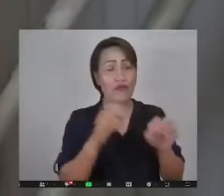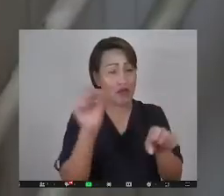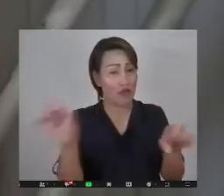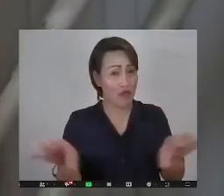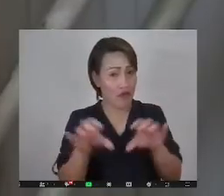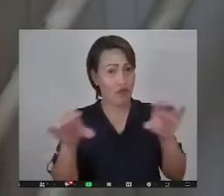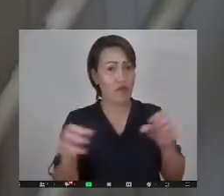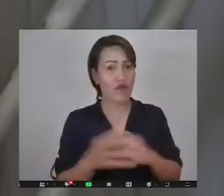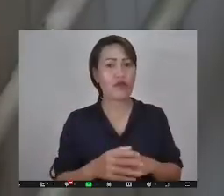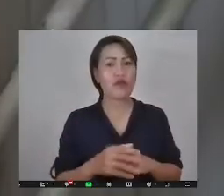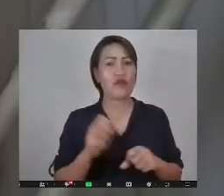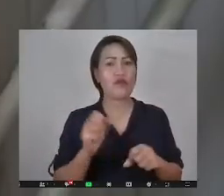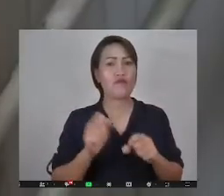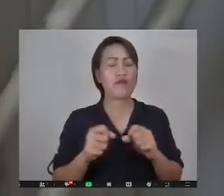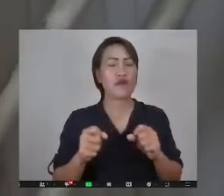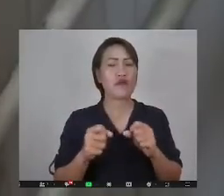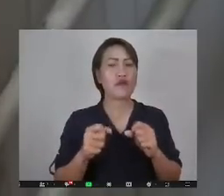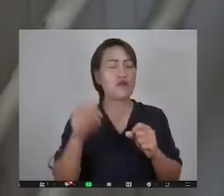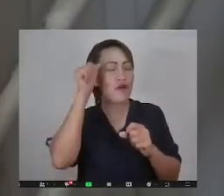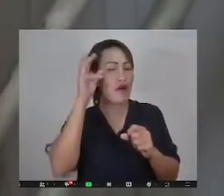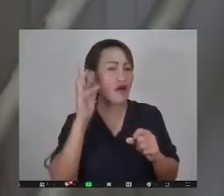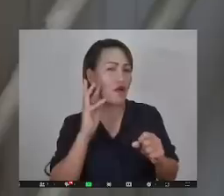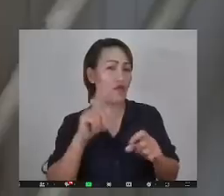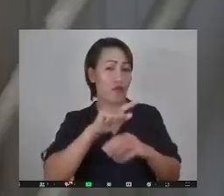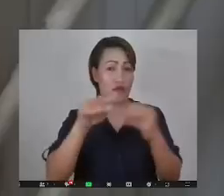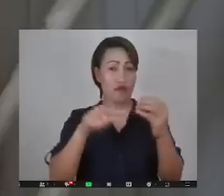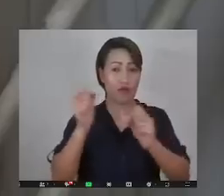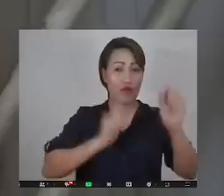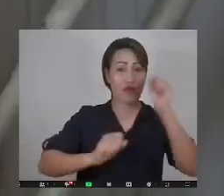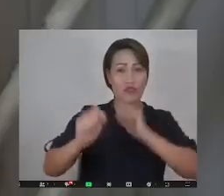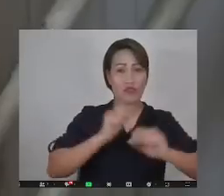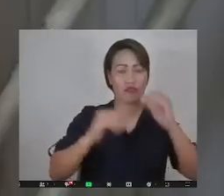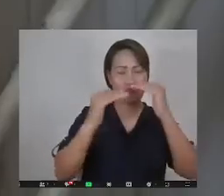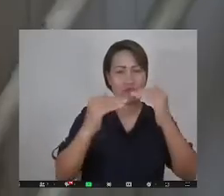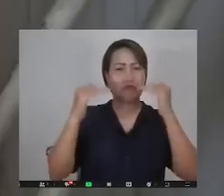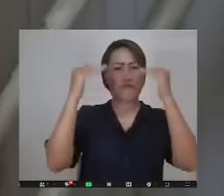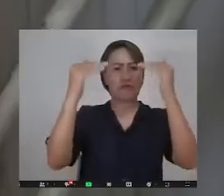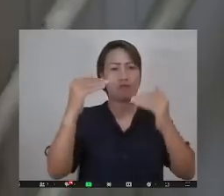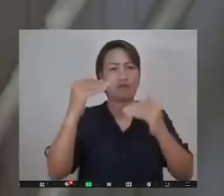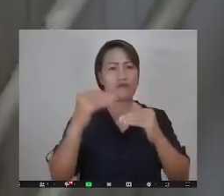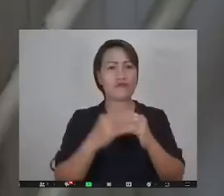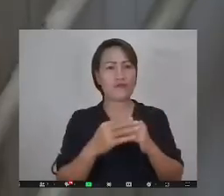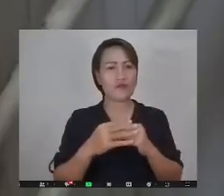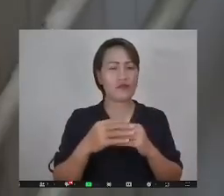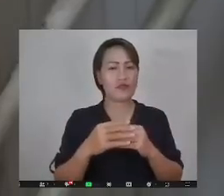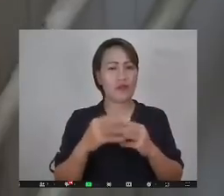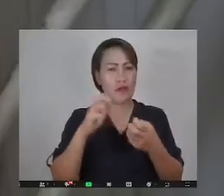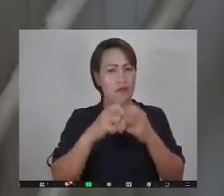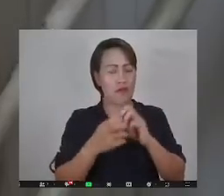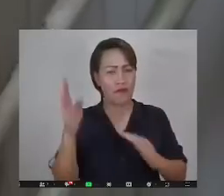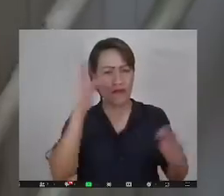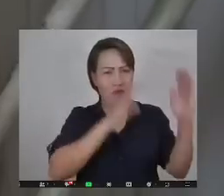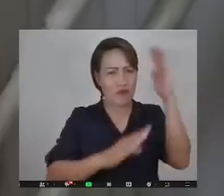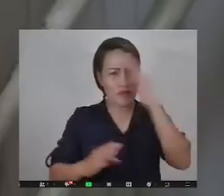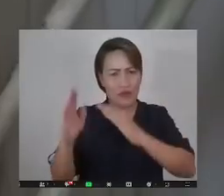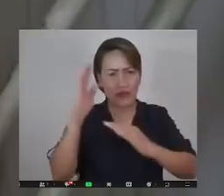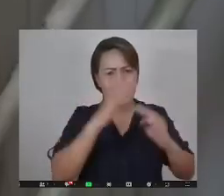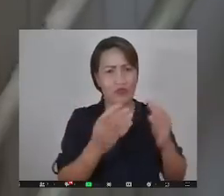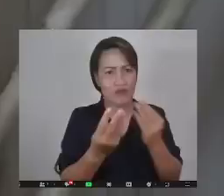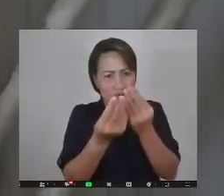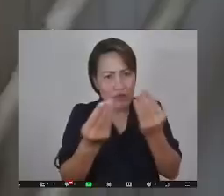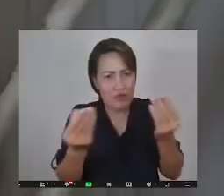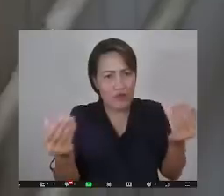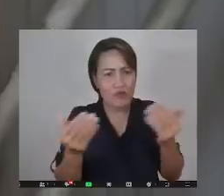and likewise heighten critical thinking and problem-solving skills. These efforts, we are